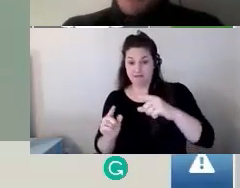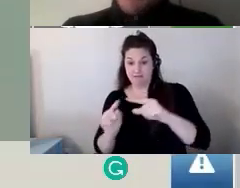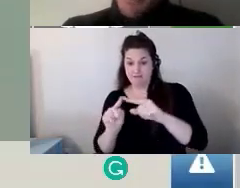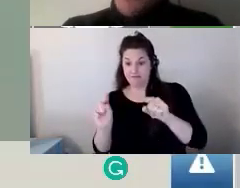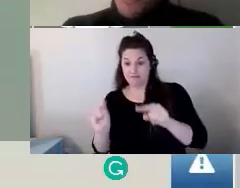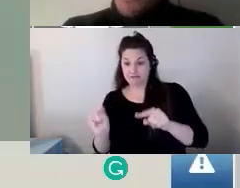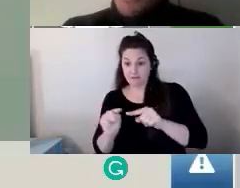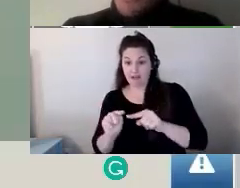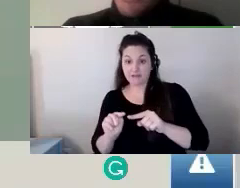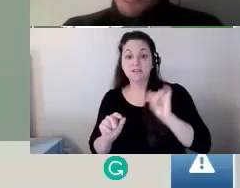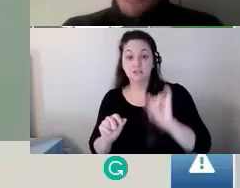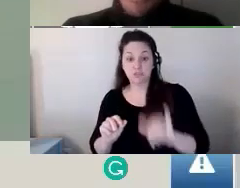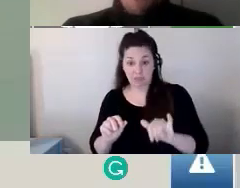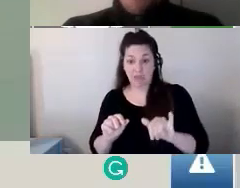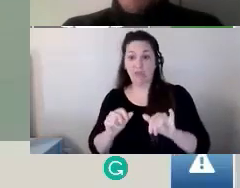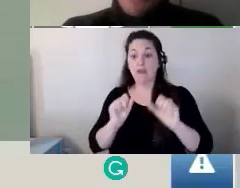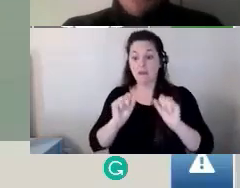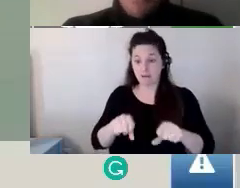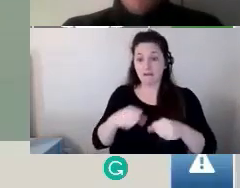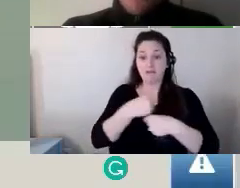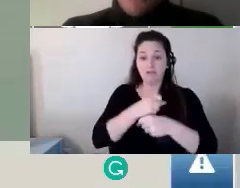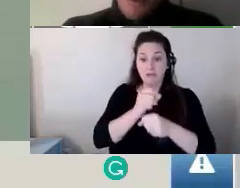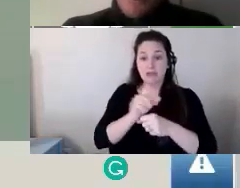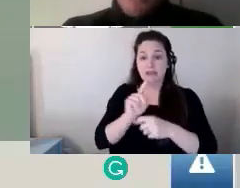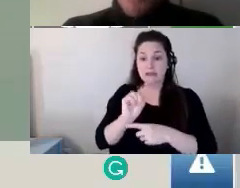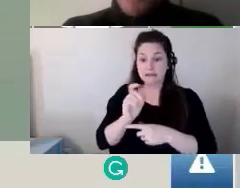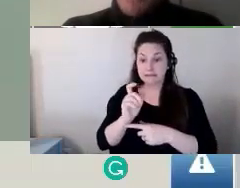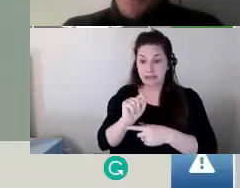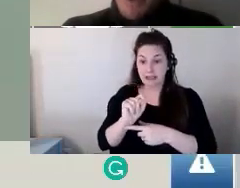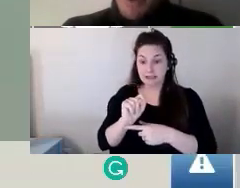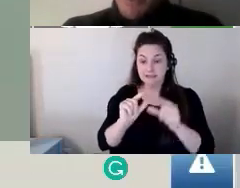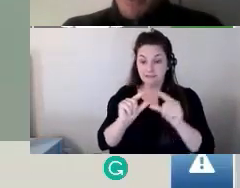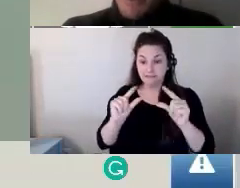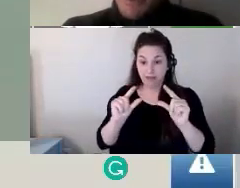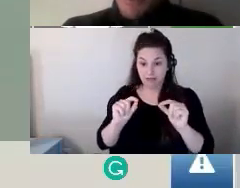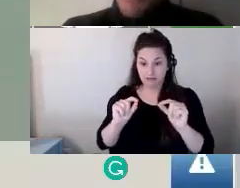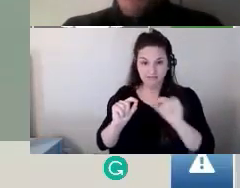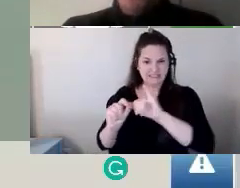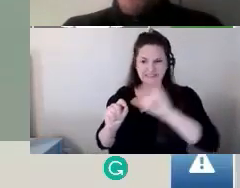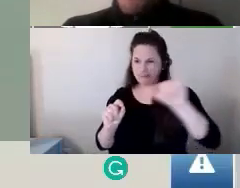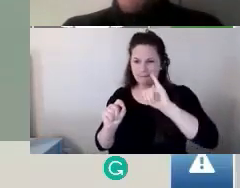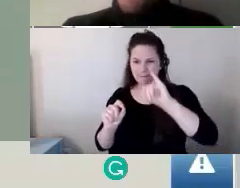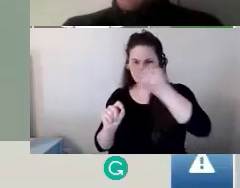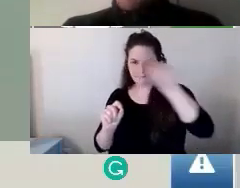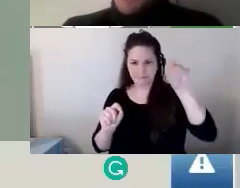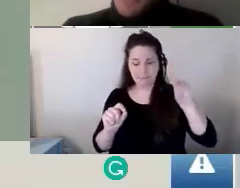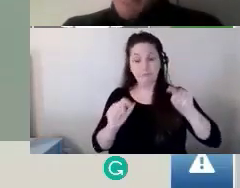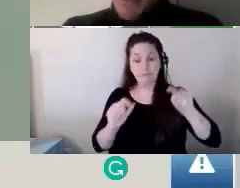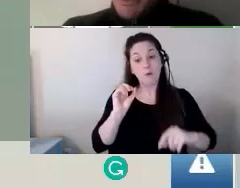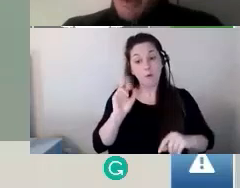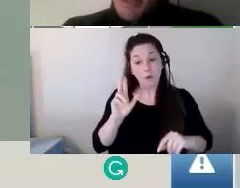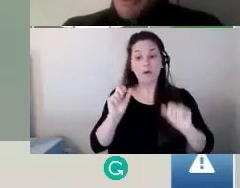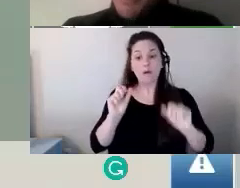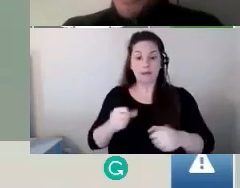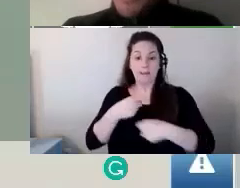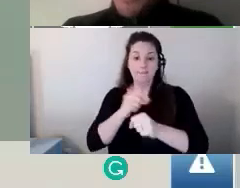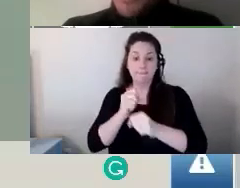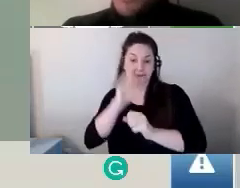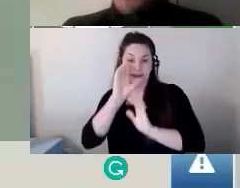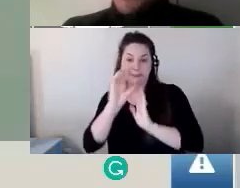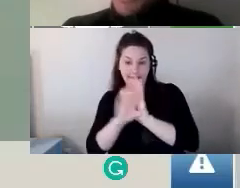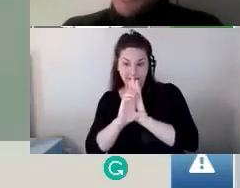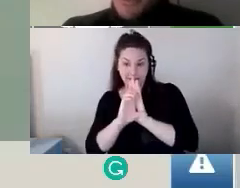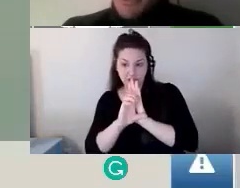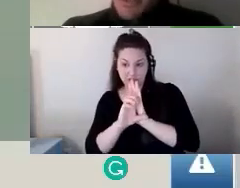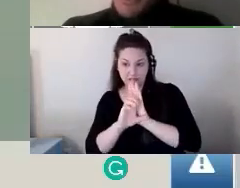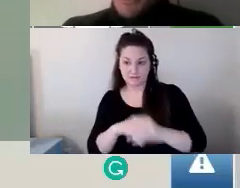can make a text field, like all of these other content boxes right here, or we can make an image slider.